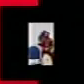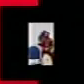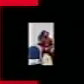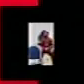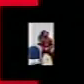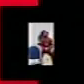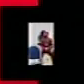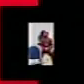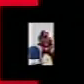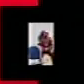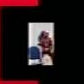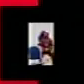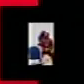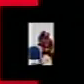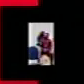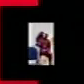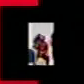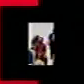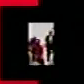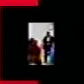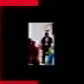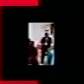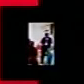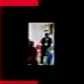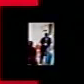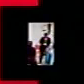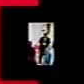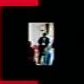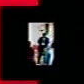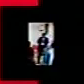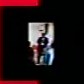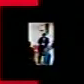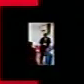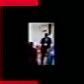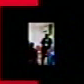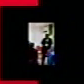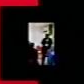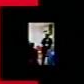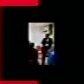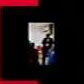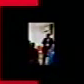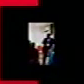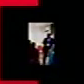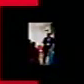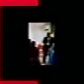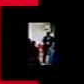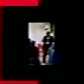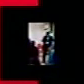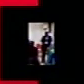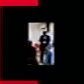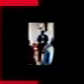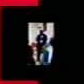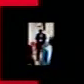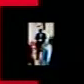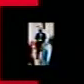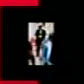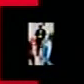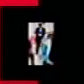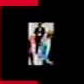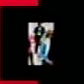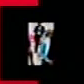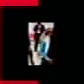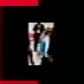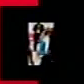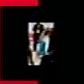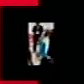pack your load and go. And all those hearing of voices, I'm hearing this, I'm hearing that, and you don't see anybody, is the work